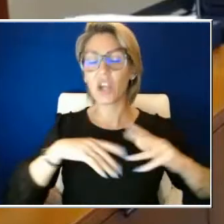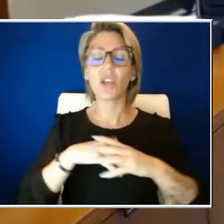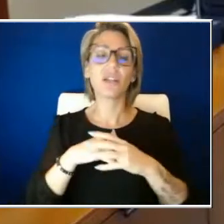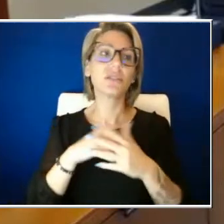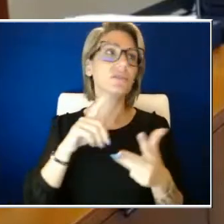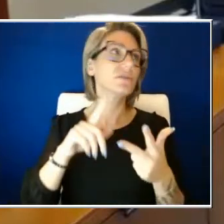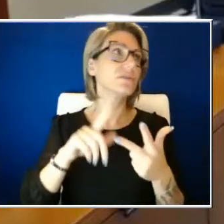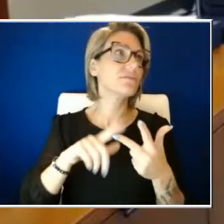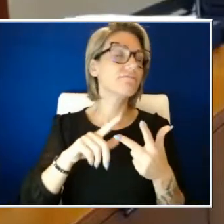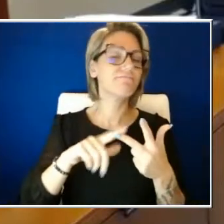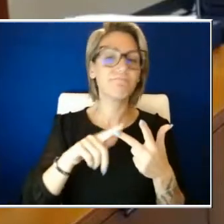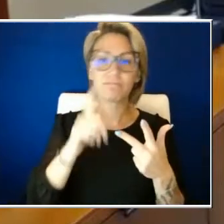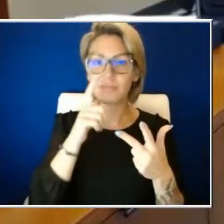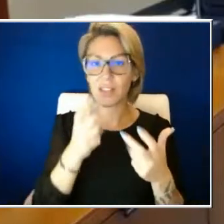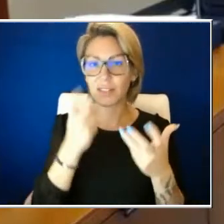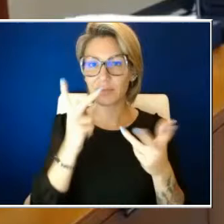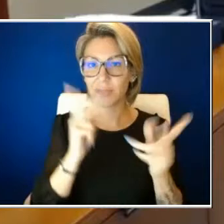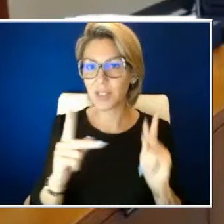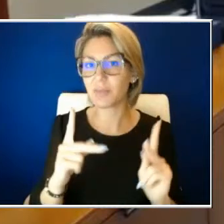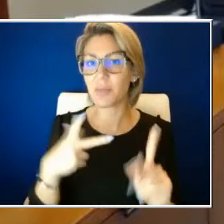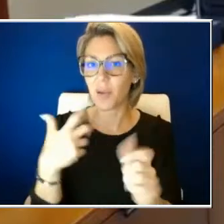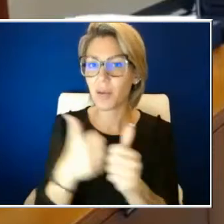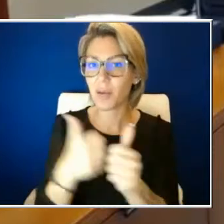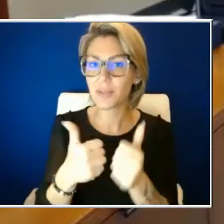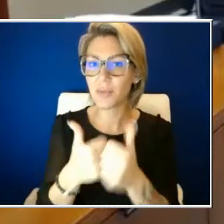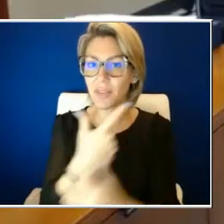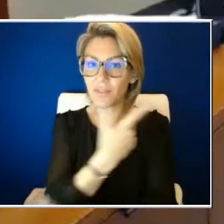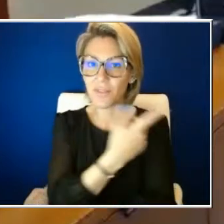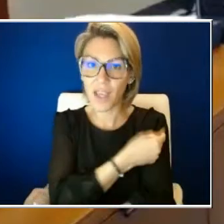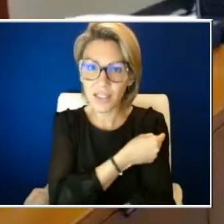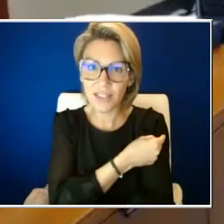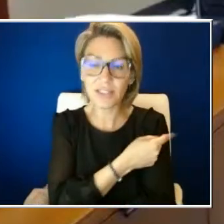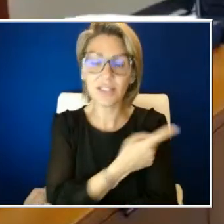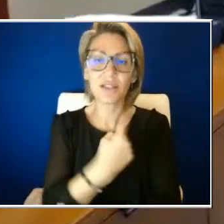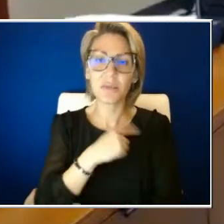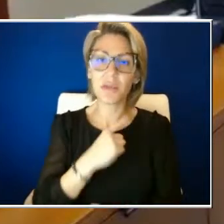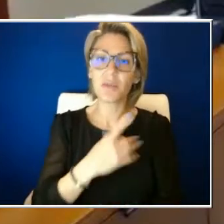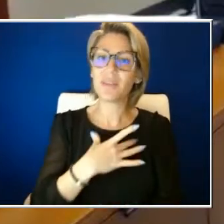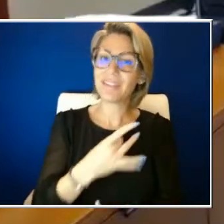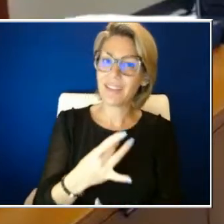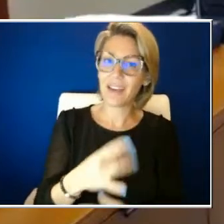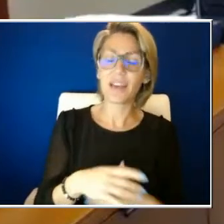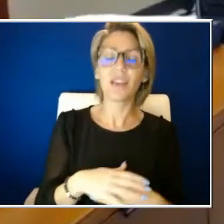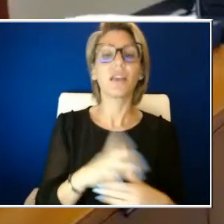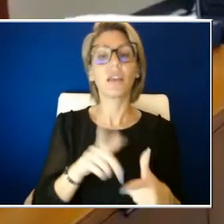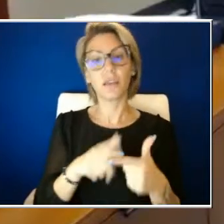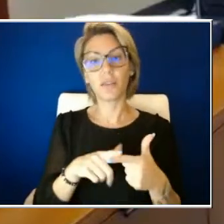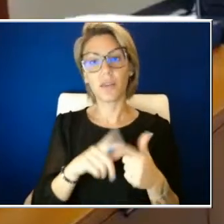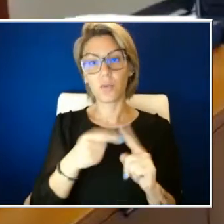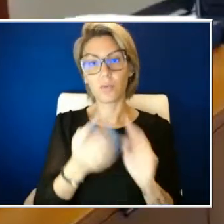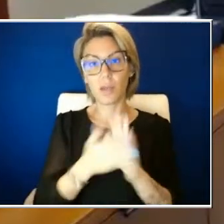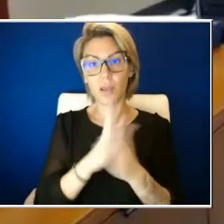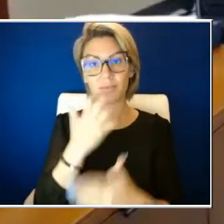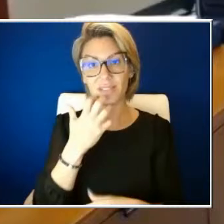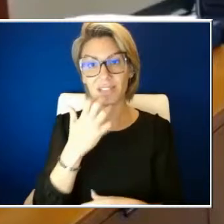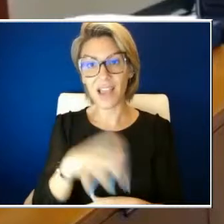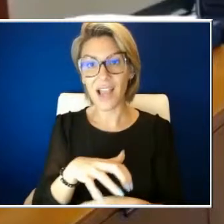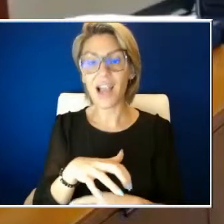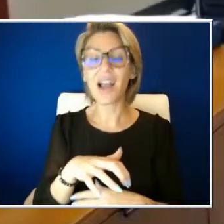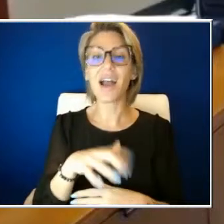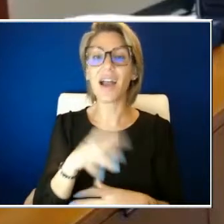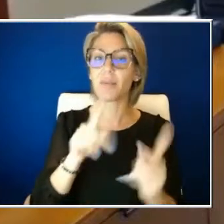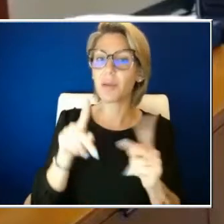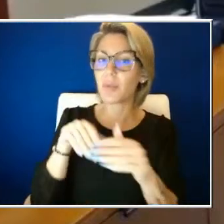as many people updated on their vaccines as we would particularly like. And then, of course, when it got hot, people sort of tend to go inside